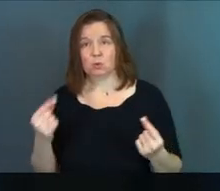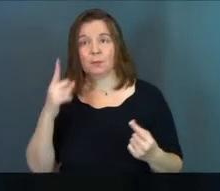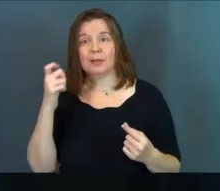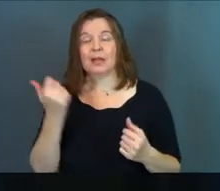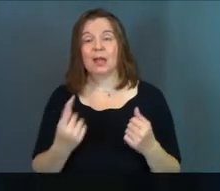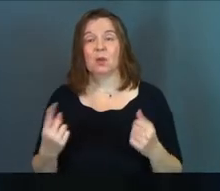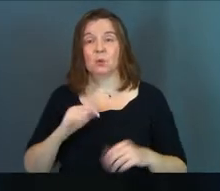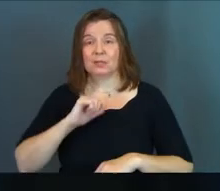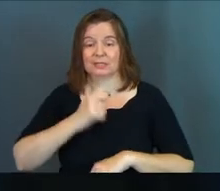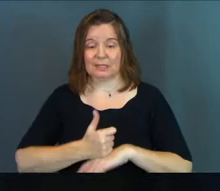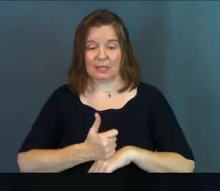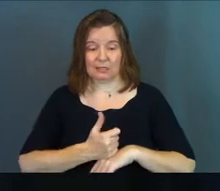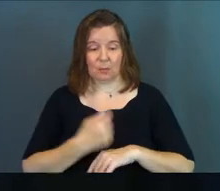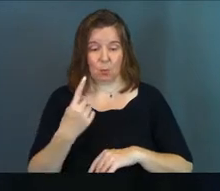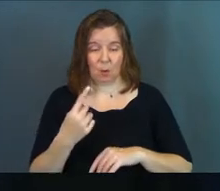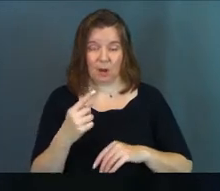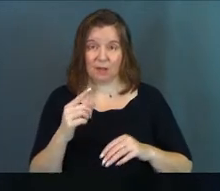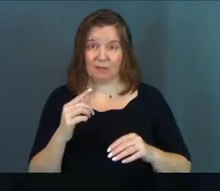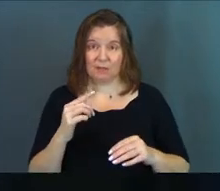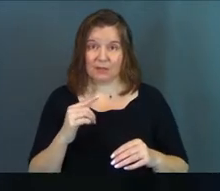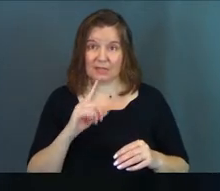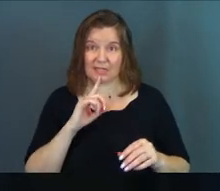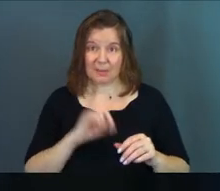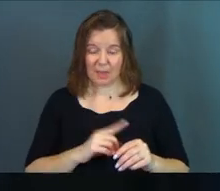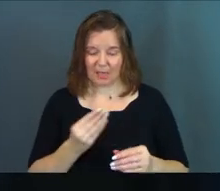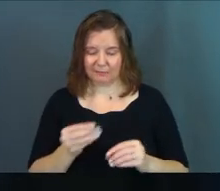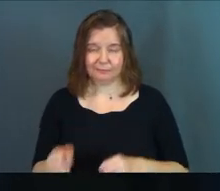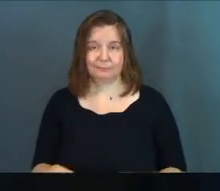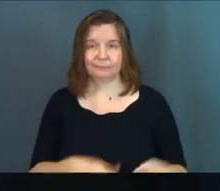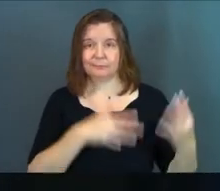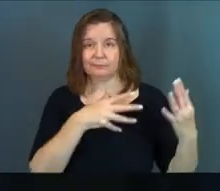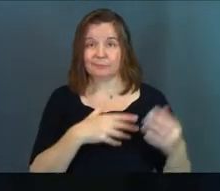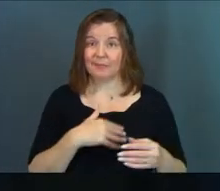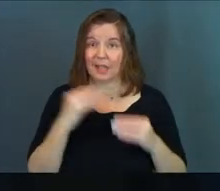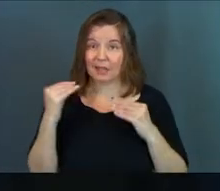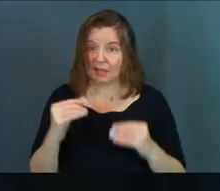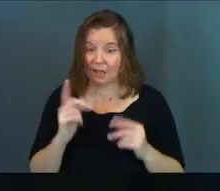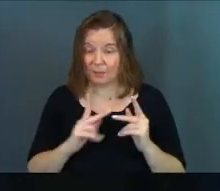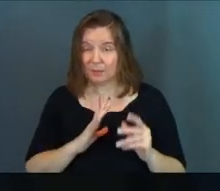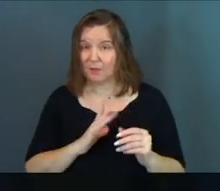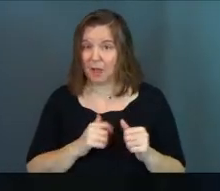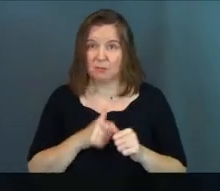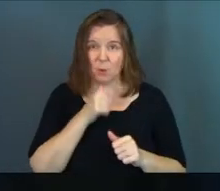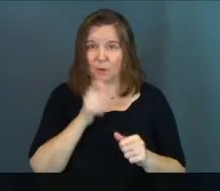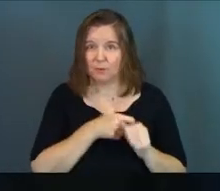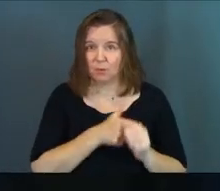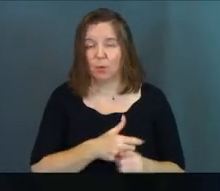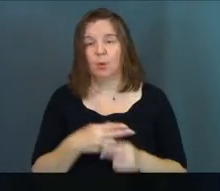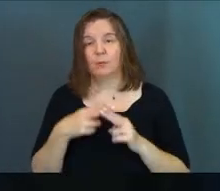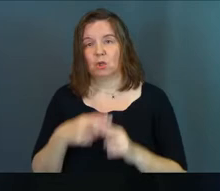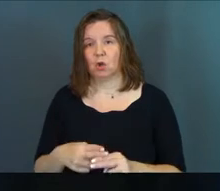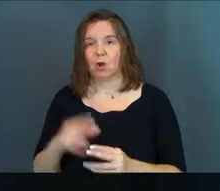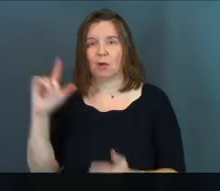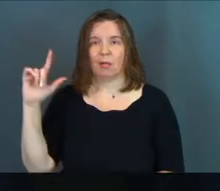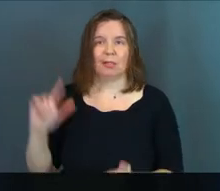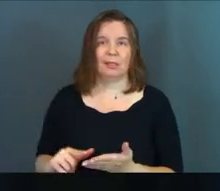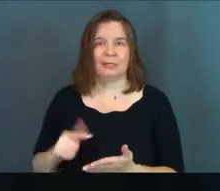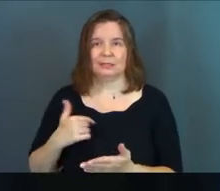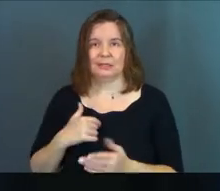Therefore, anyone who sets aside one of the least of these commands and teaches others accordingly will be called least in the kingdom of